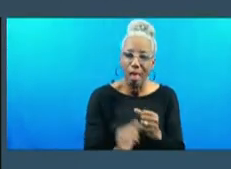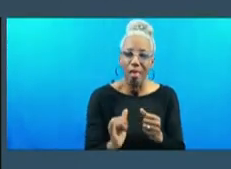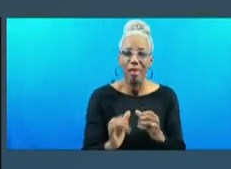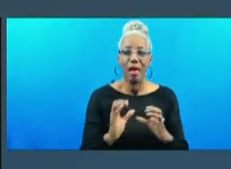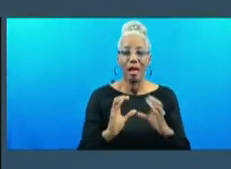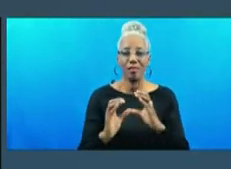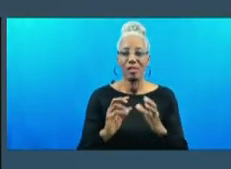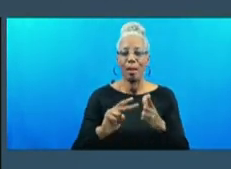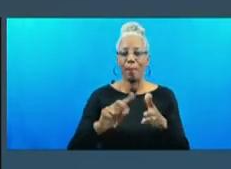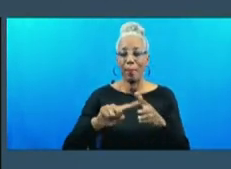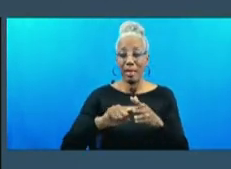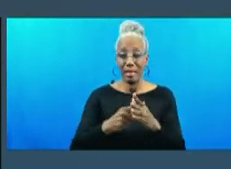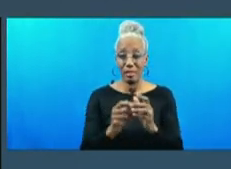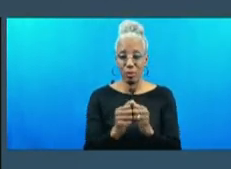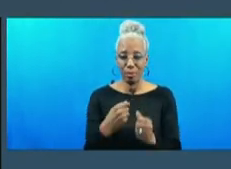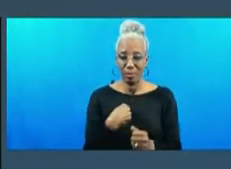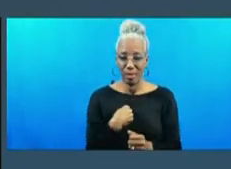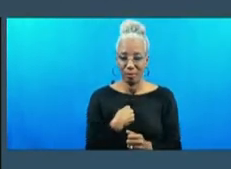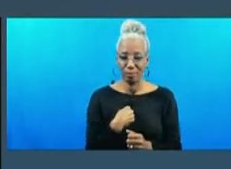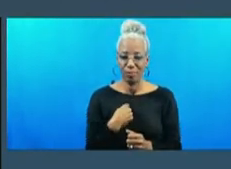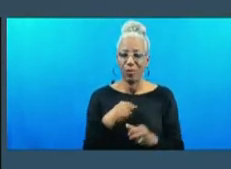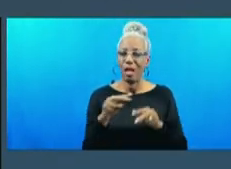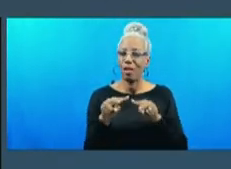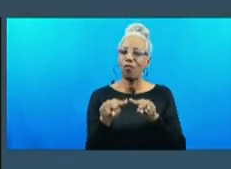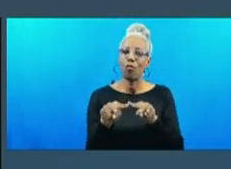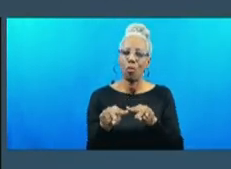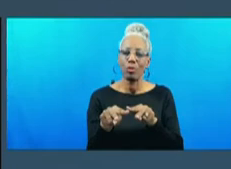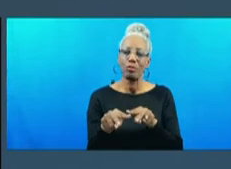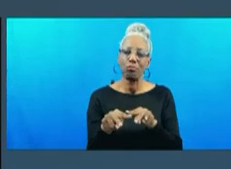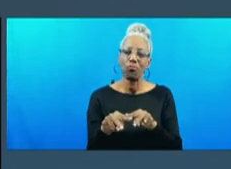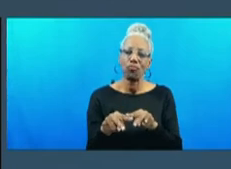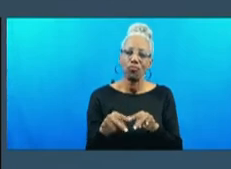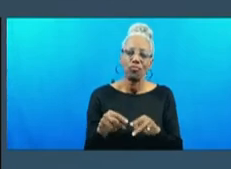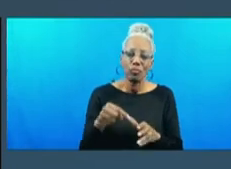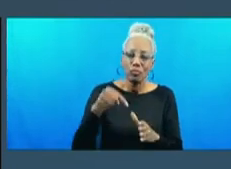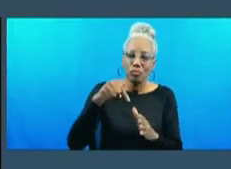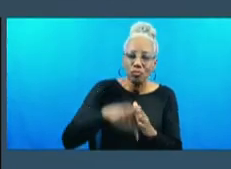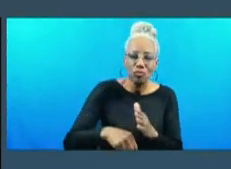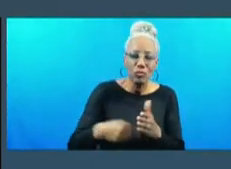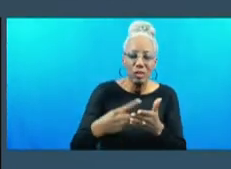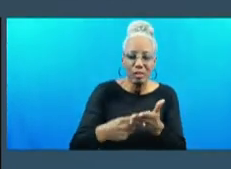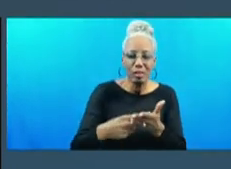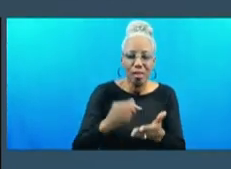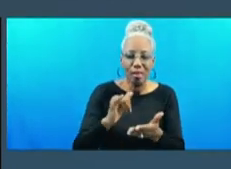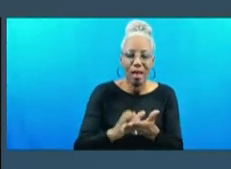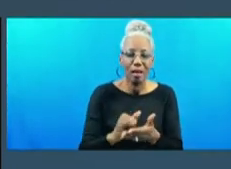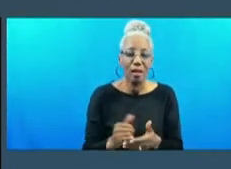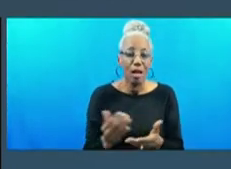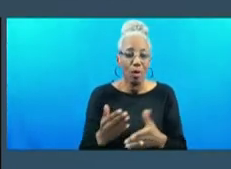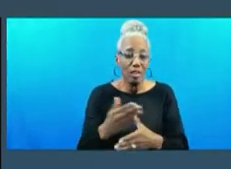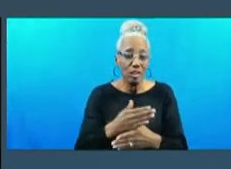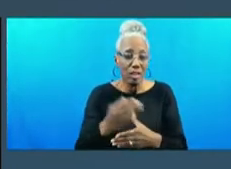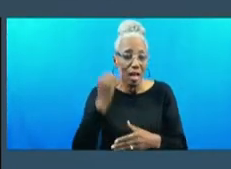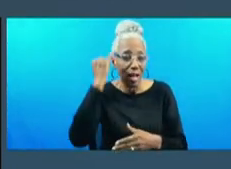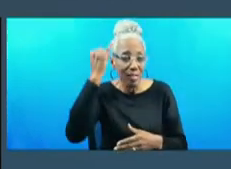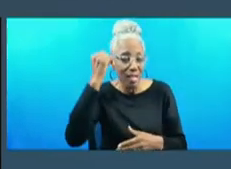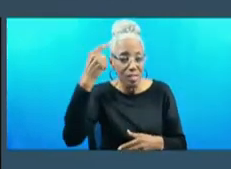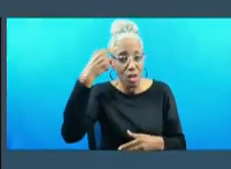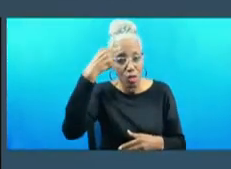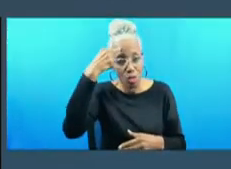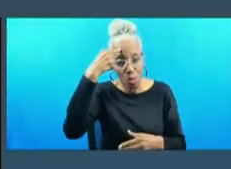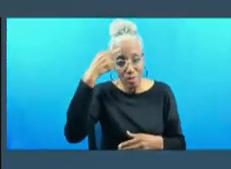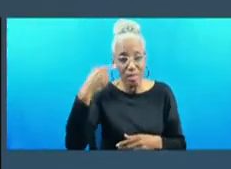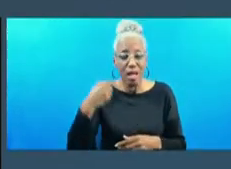And I look forward to us getting into that tonight, because I'd like to be able to share some ideas and thoughts that I've been reflecting on around how